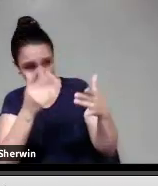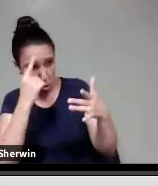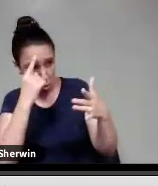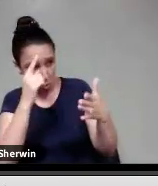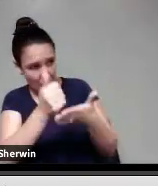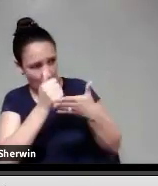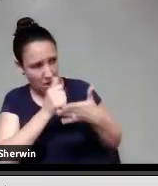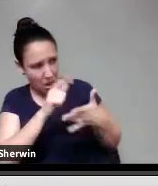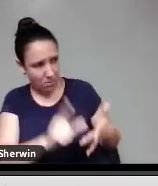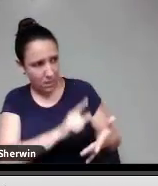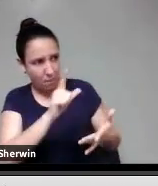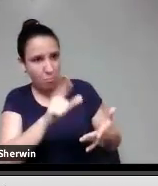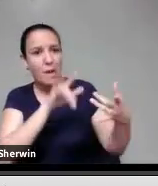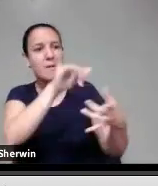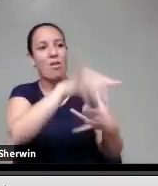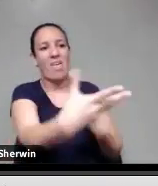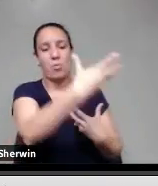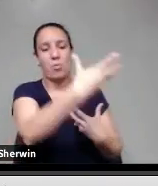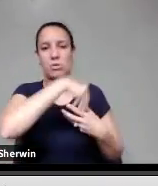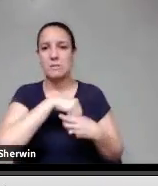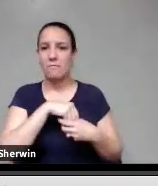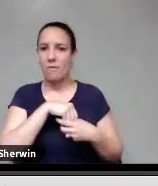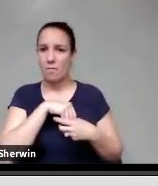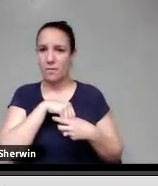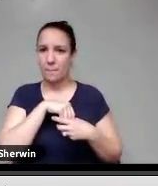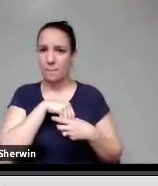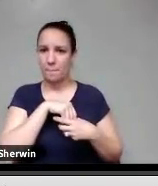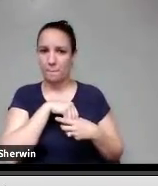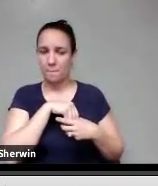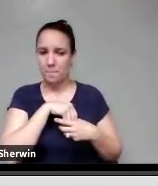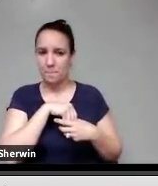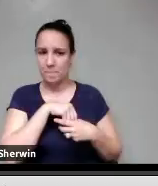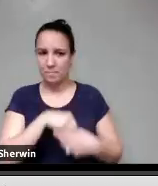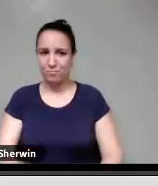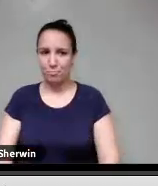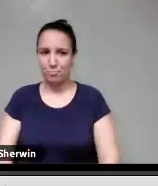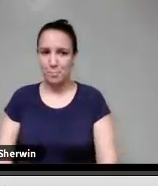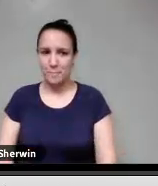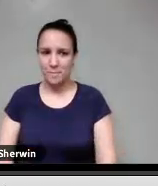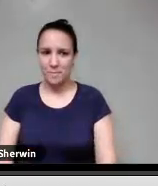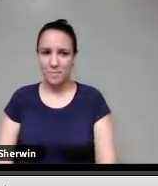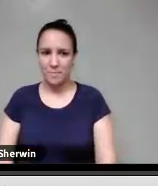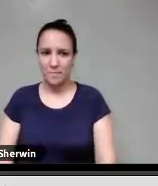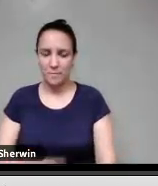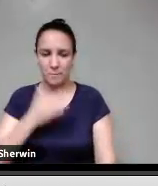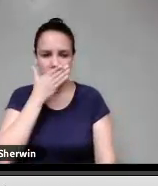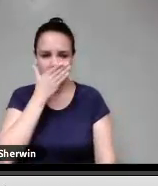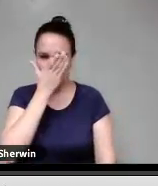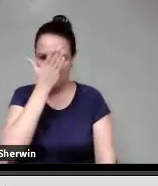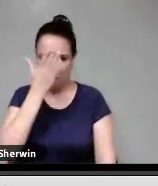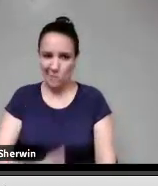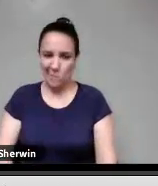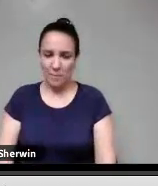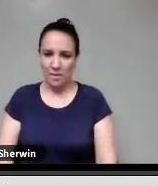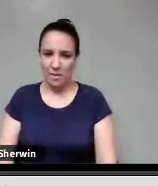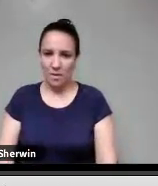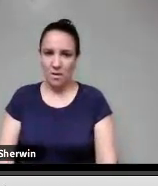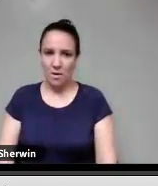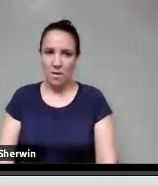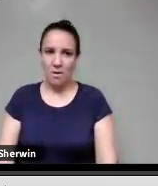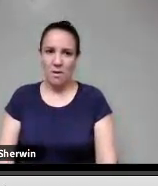you have somebody involved in helping you make sure you're giving a diverse offering to your community. So it's